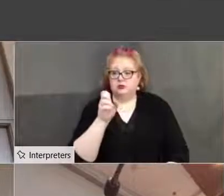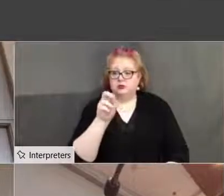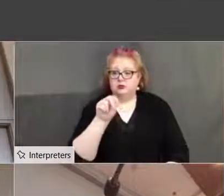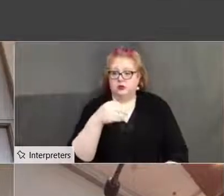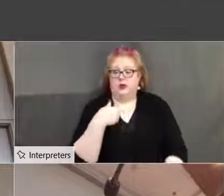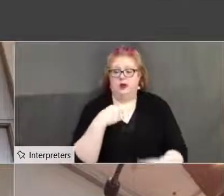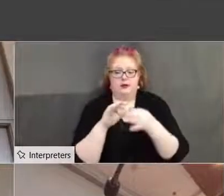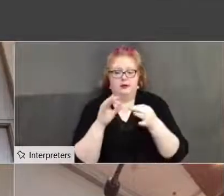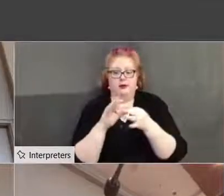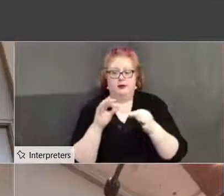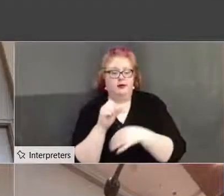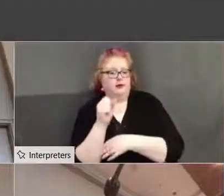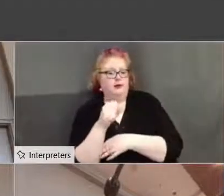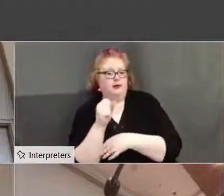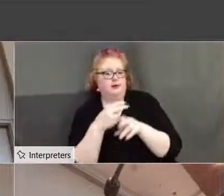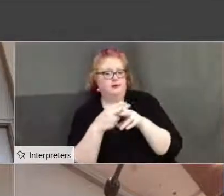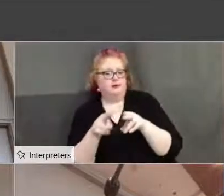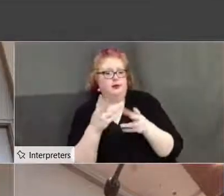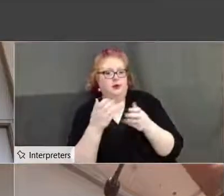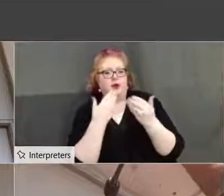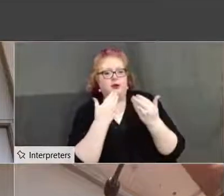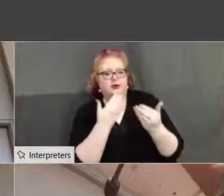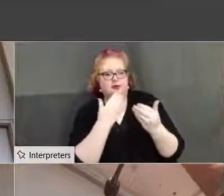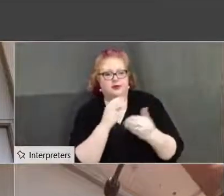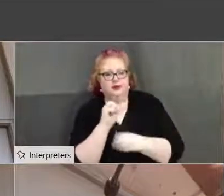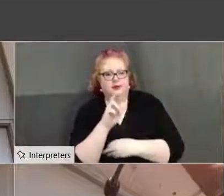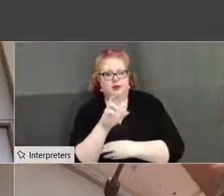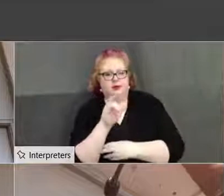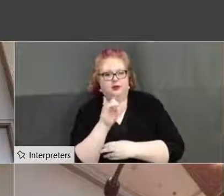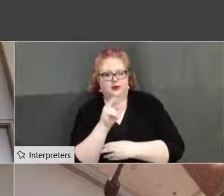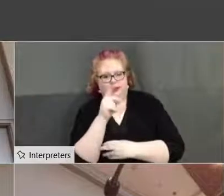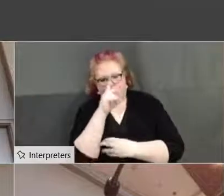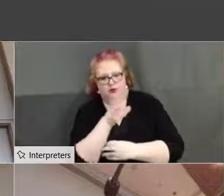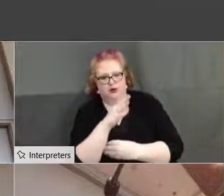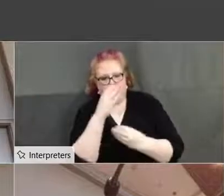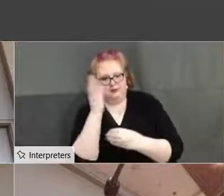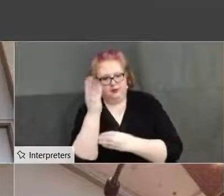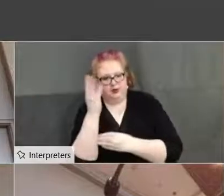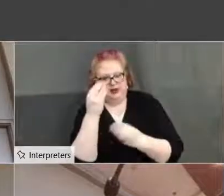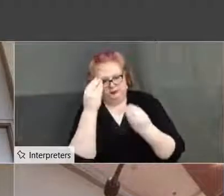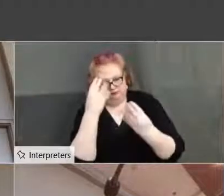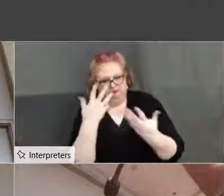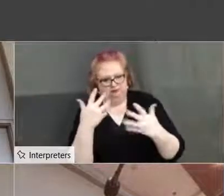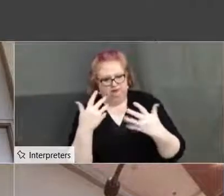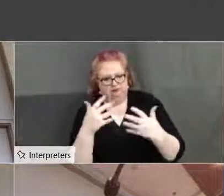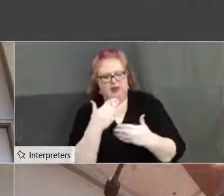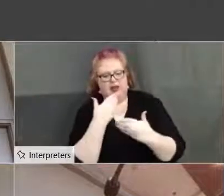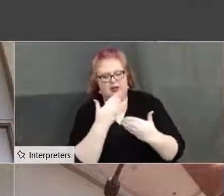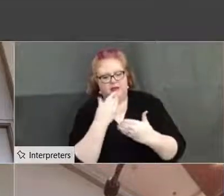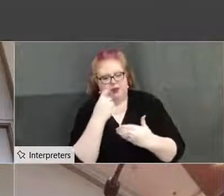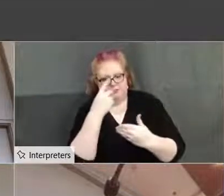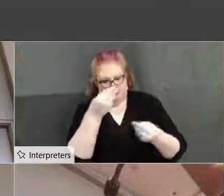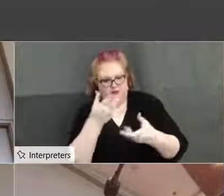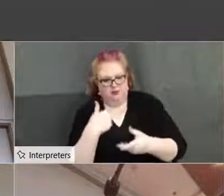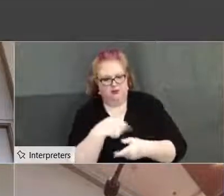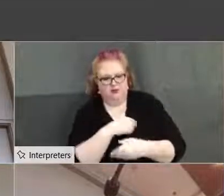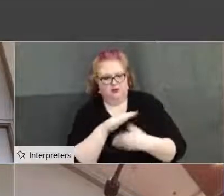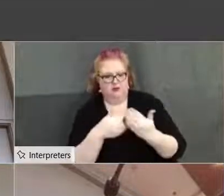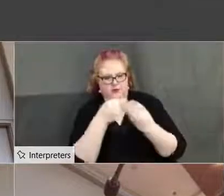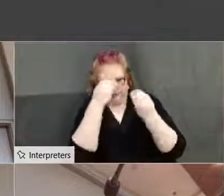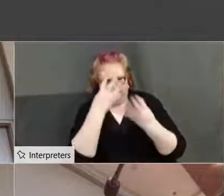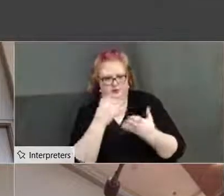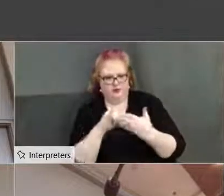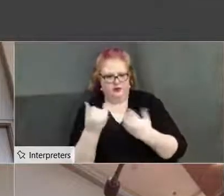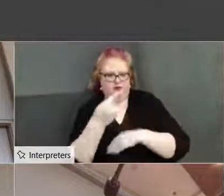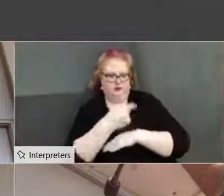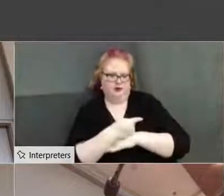Yes, Mayor, just briefly, I wanted to thank Mr. Kane for his informative presentation. Just thank him for providing us with the information that he's given us today.